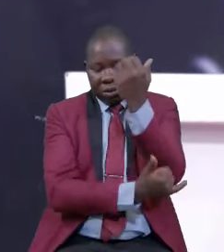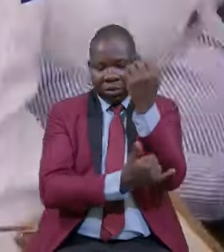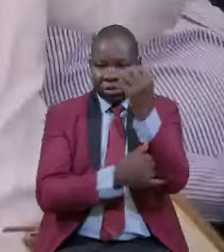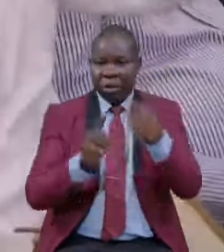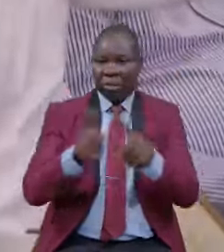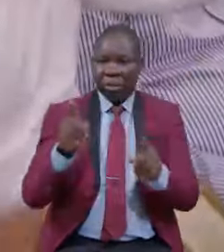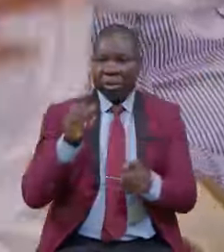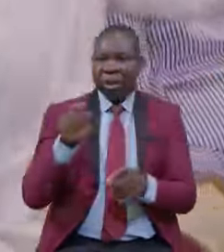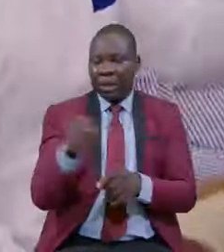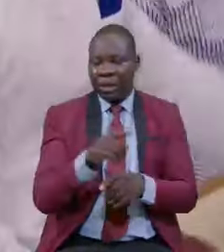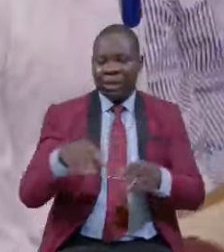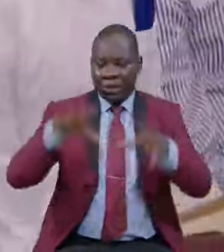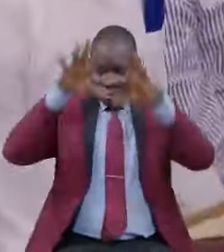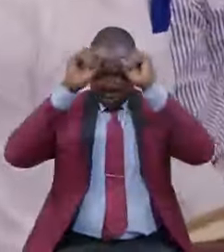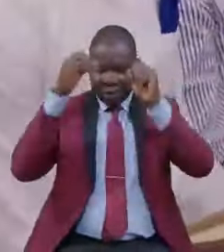where you are.